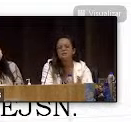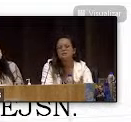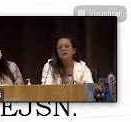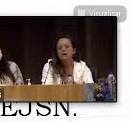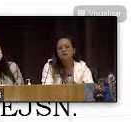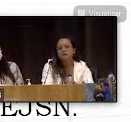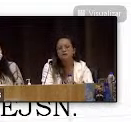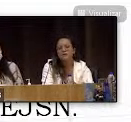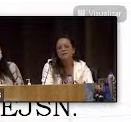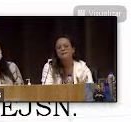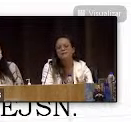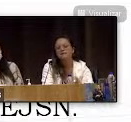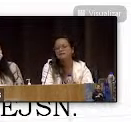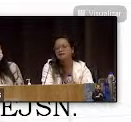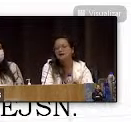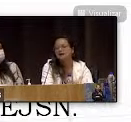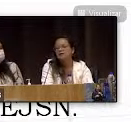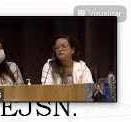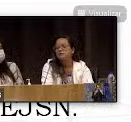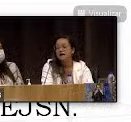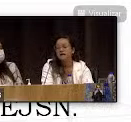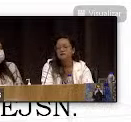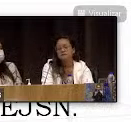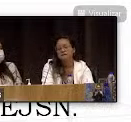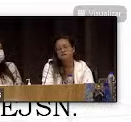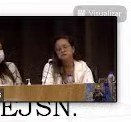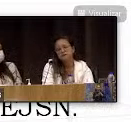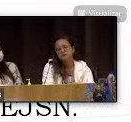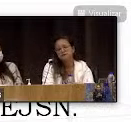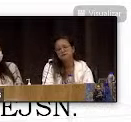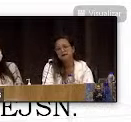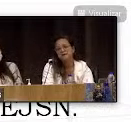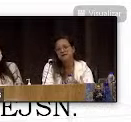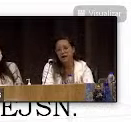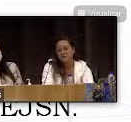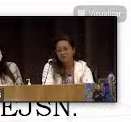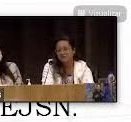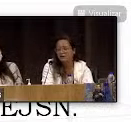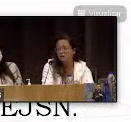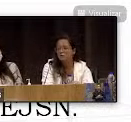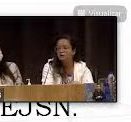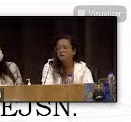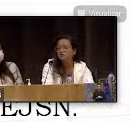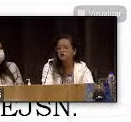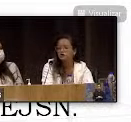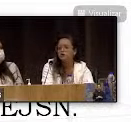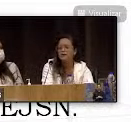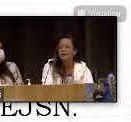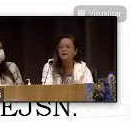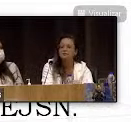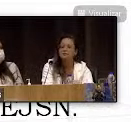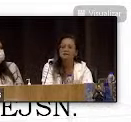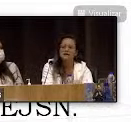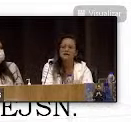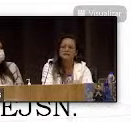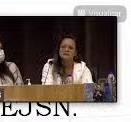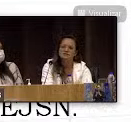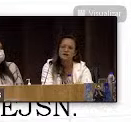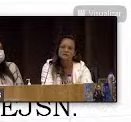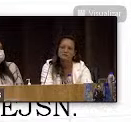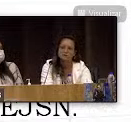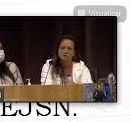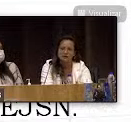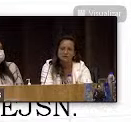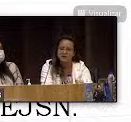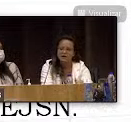data, and also we could present the data from the most serious patients. So during